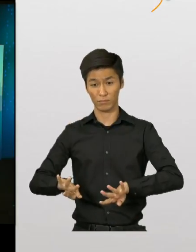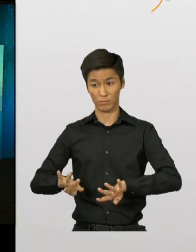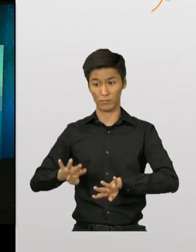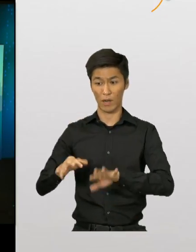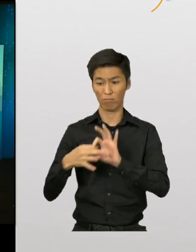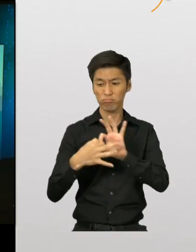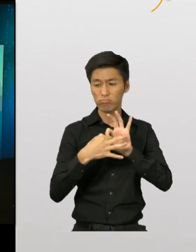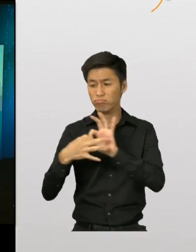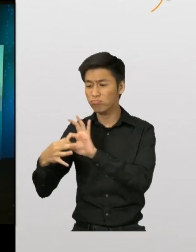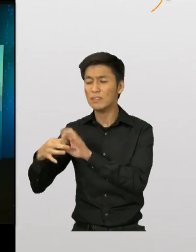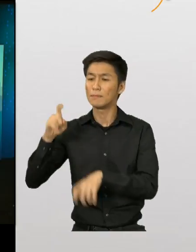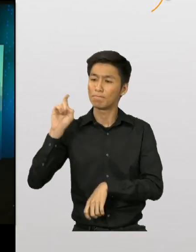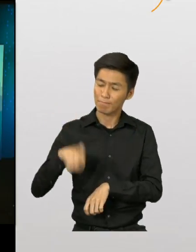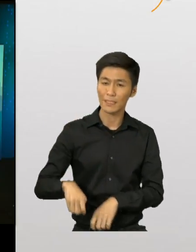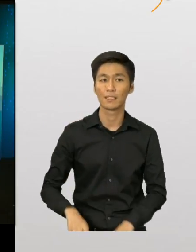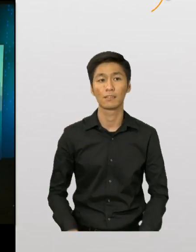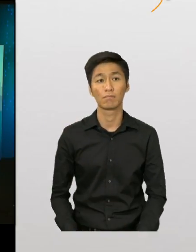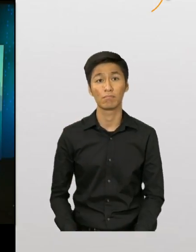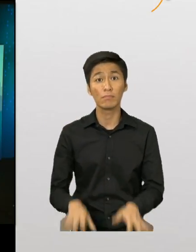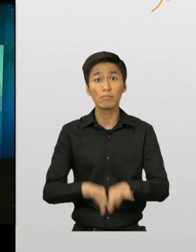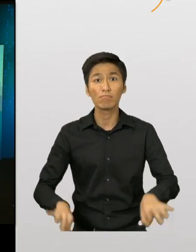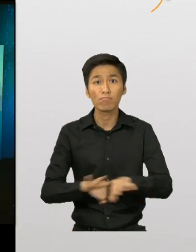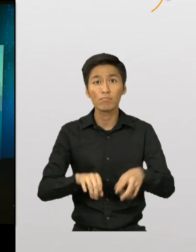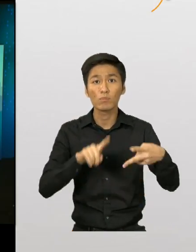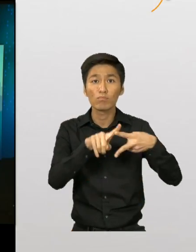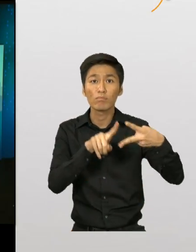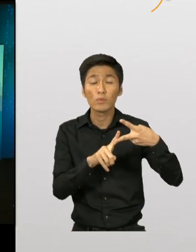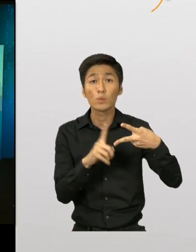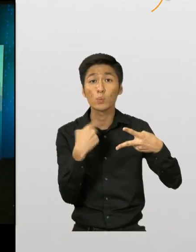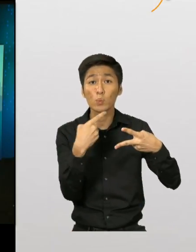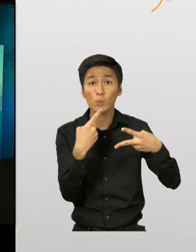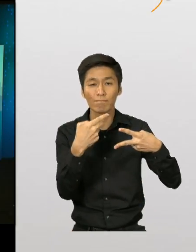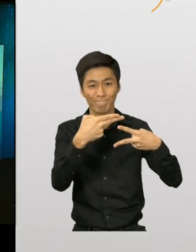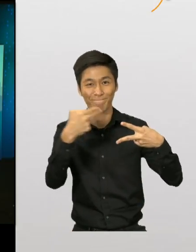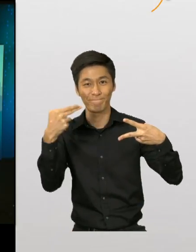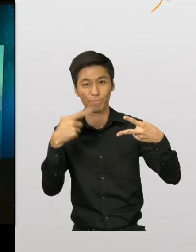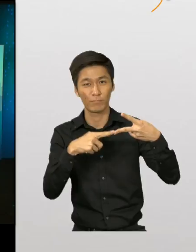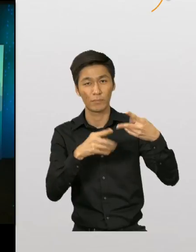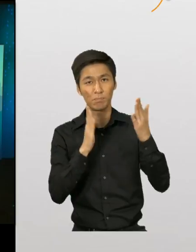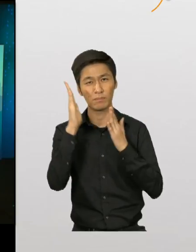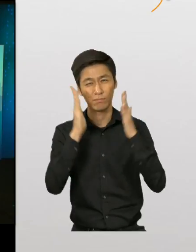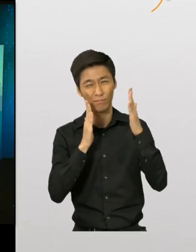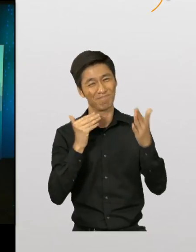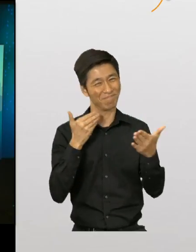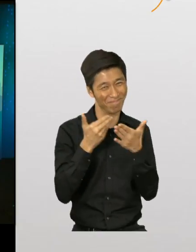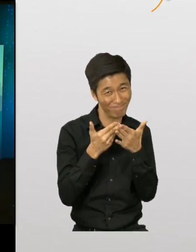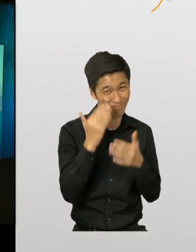all our ASEAN partners, and especially with our two closest neighbors, Indonesia and Malaysia.